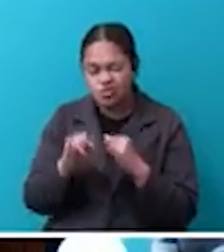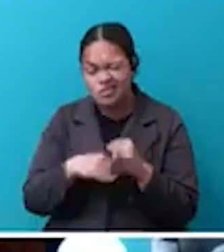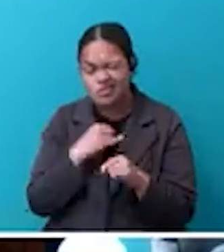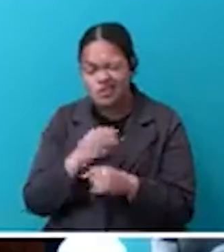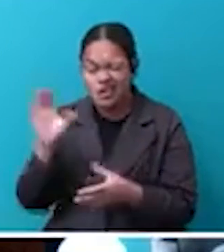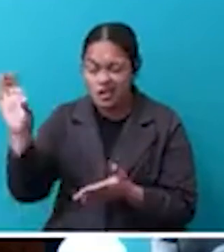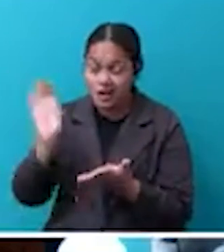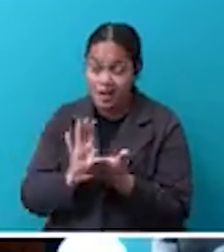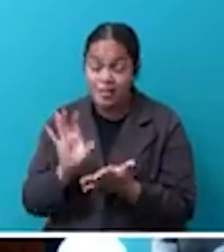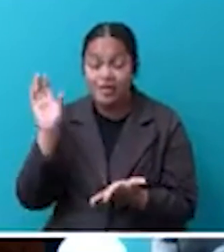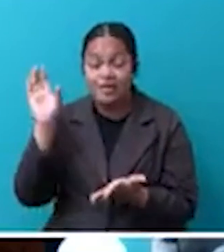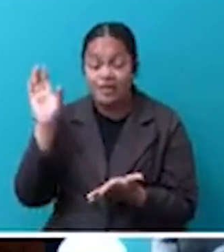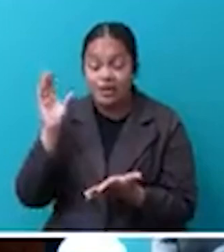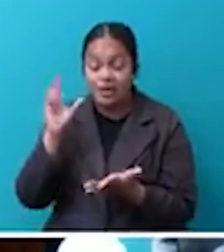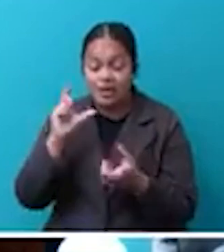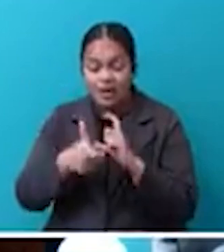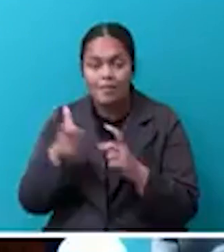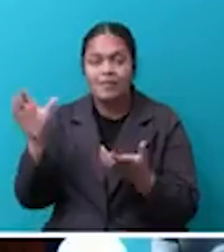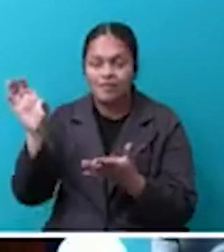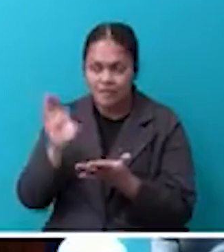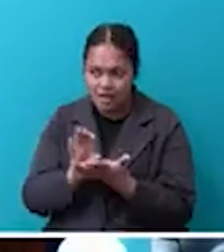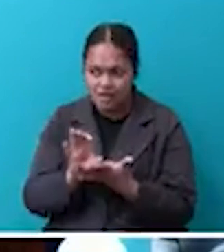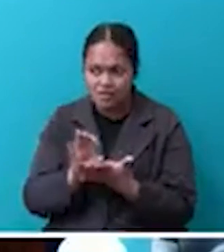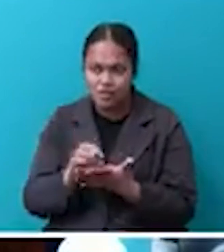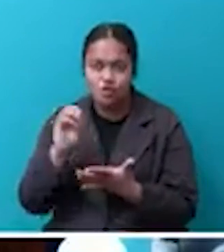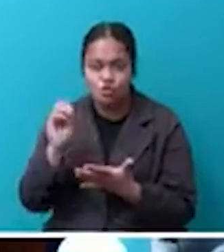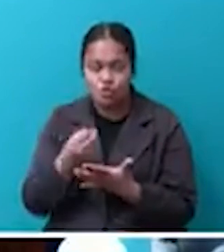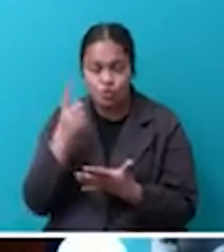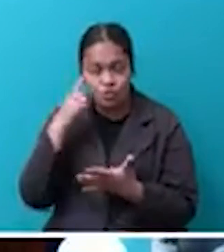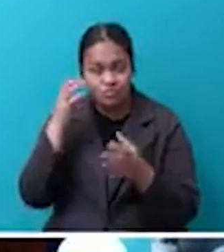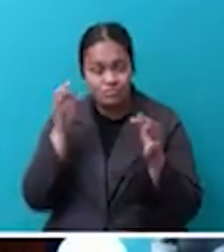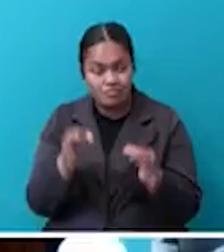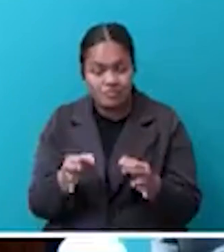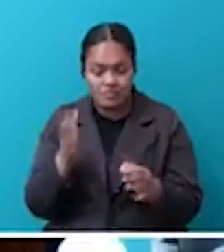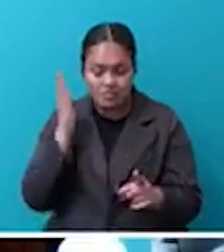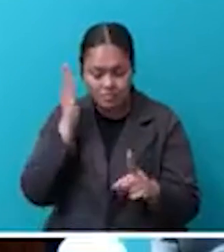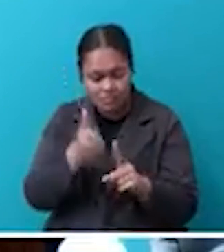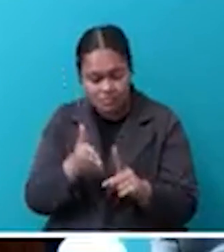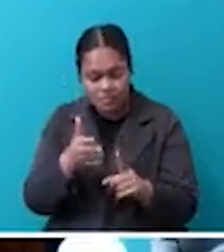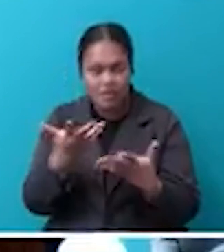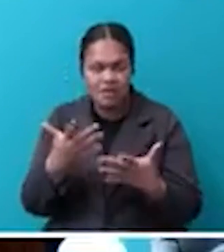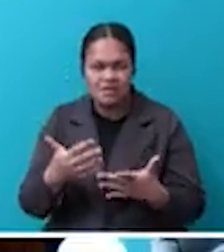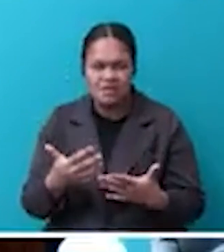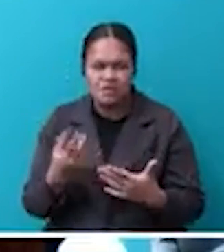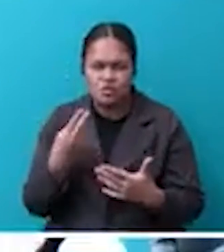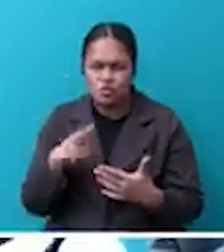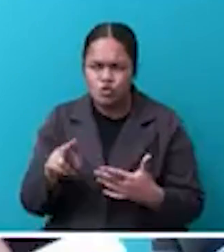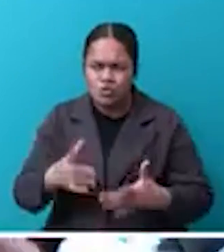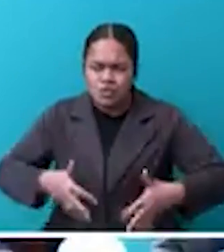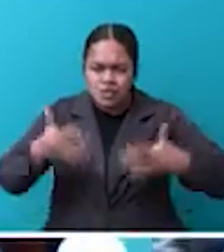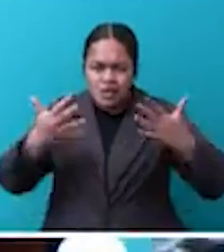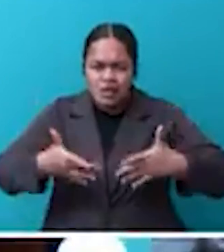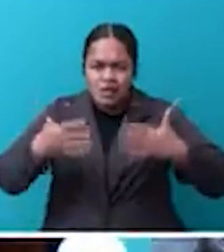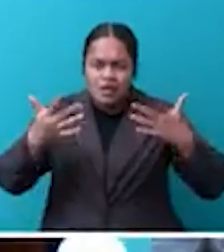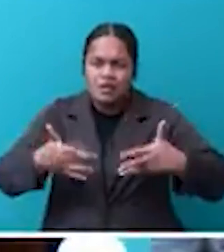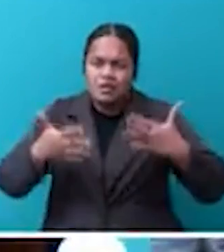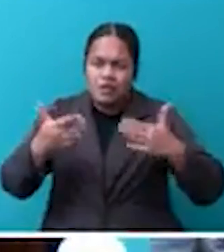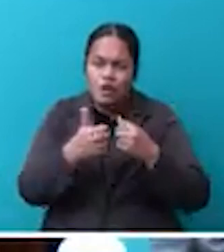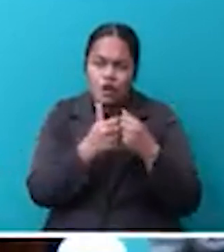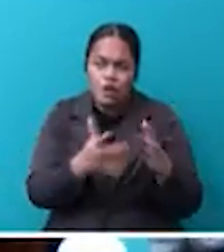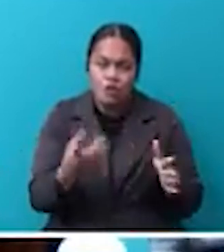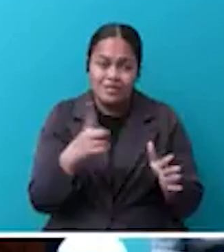funds. While the decision falls short of the direct commitment to scale up financing for loss and